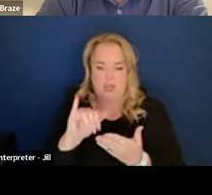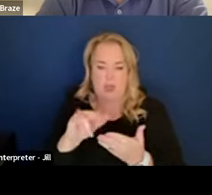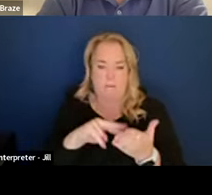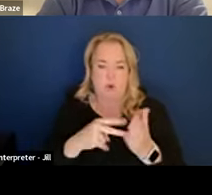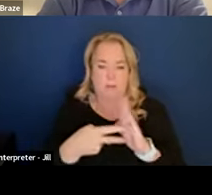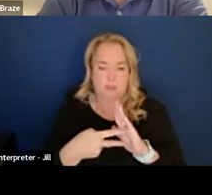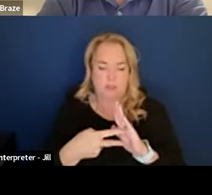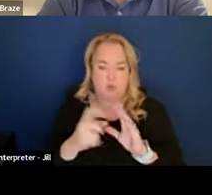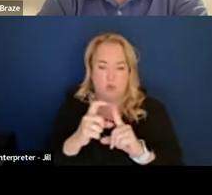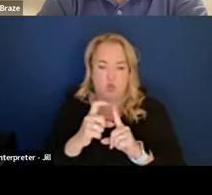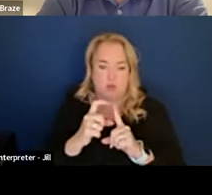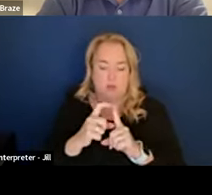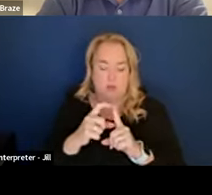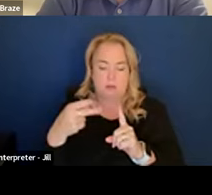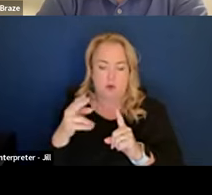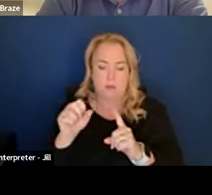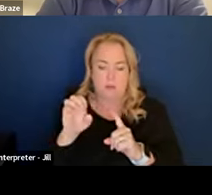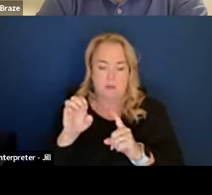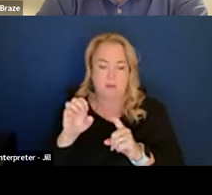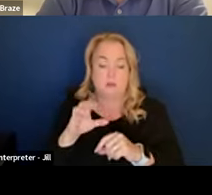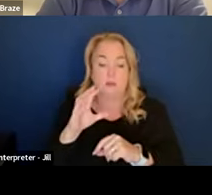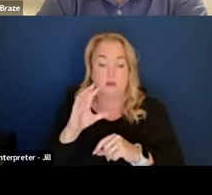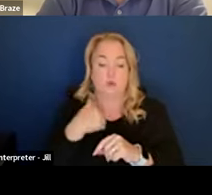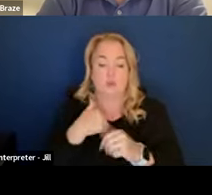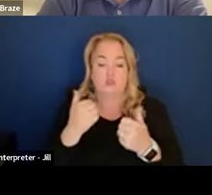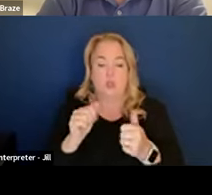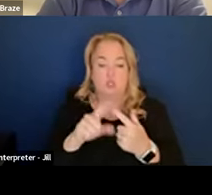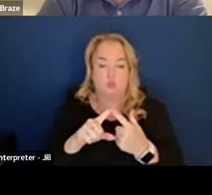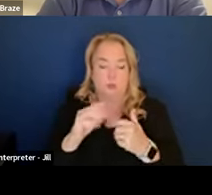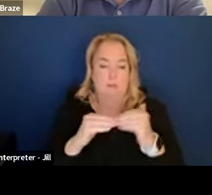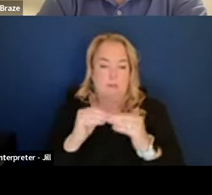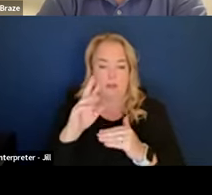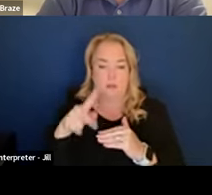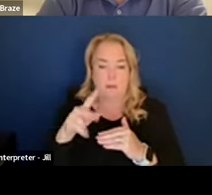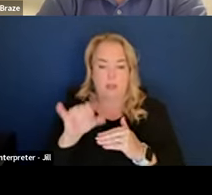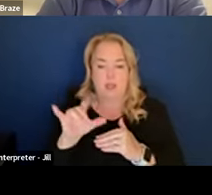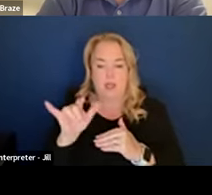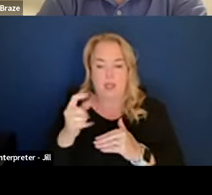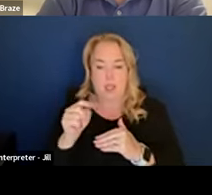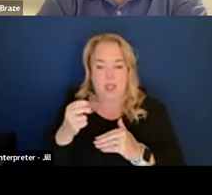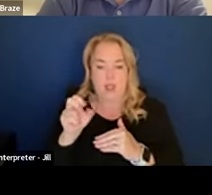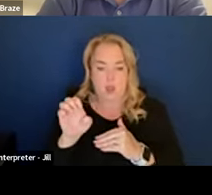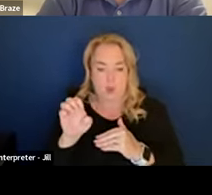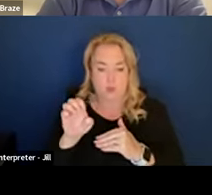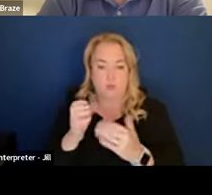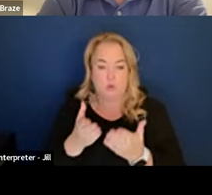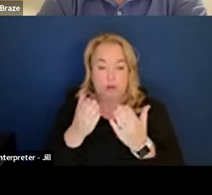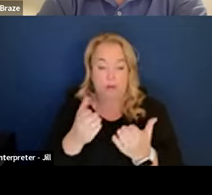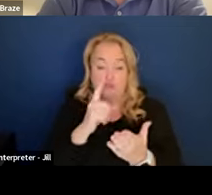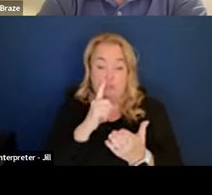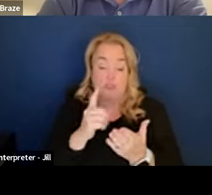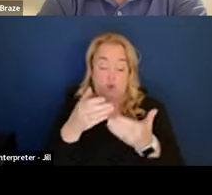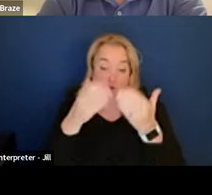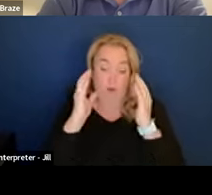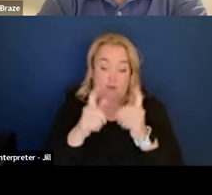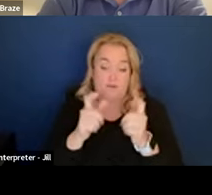purposeful. And I think, you know, as we try to build out this Lighthouse recommendation, it can get pretty overwhelming fast when you're saying you're